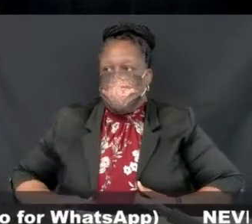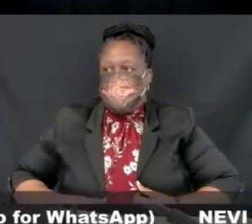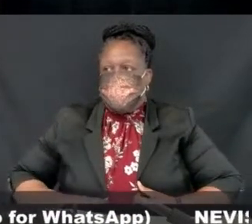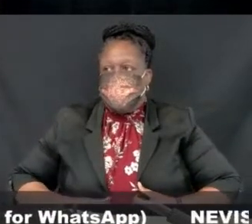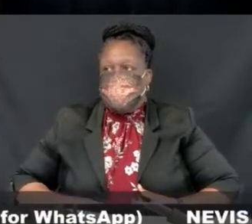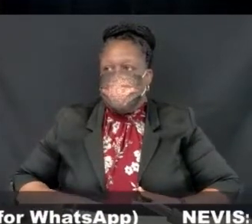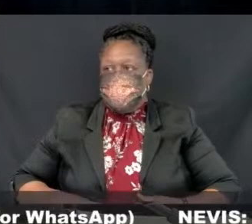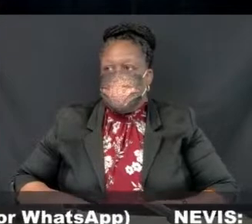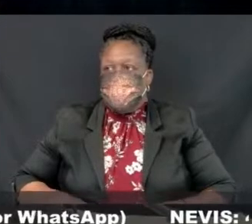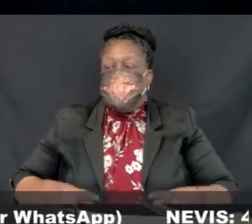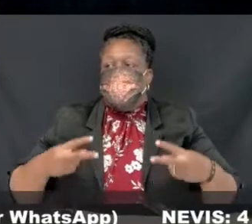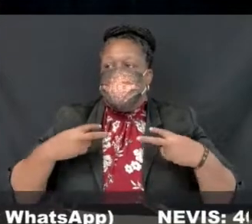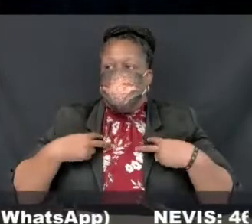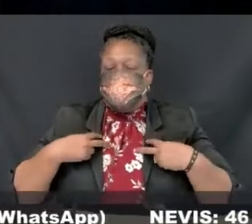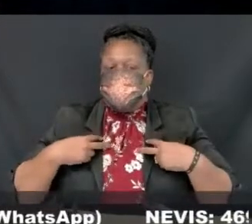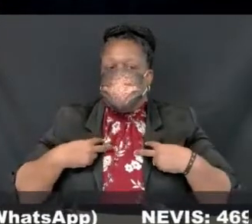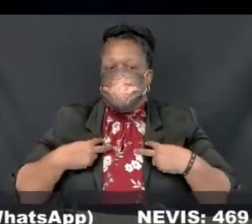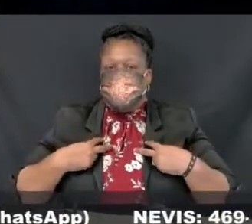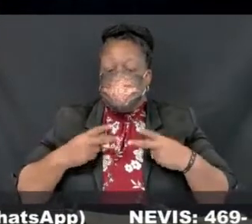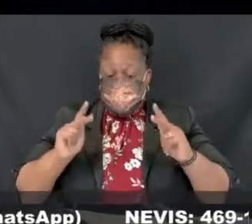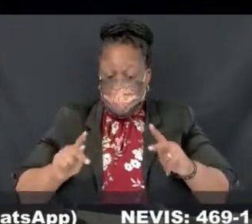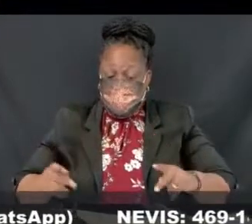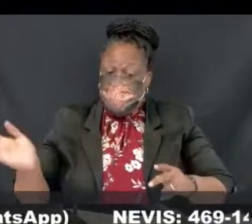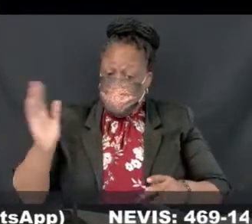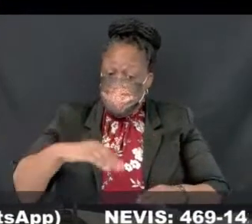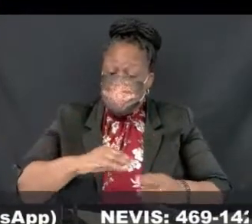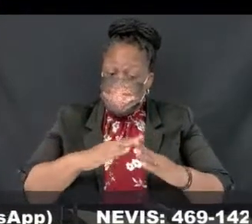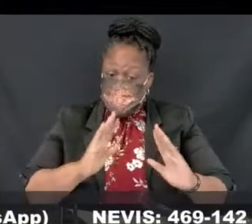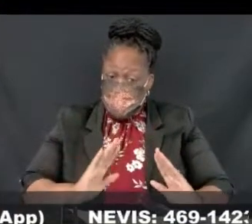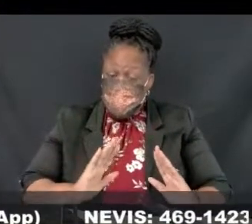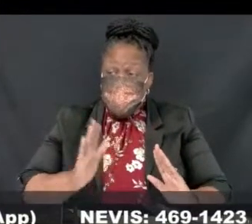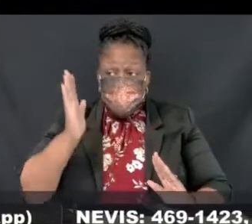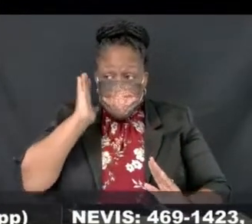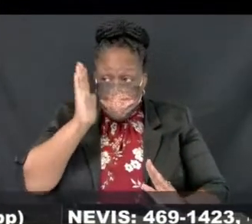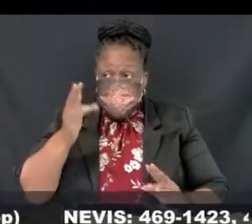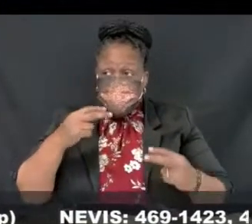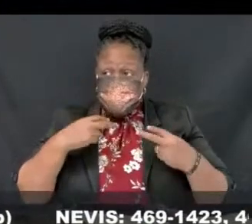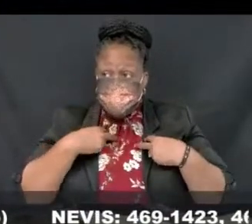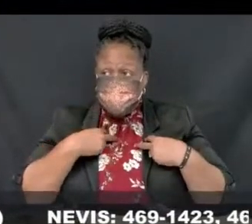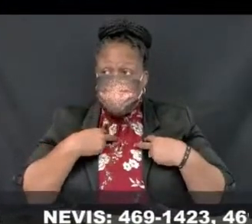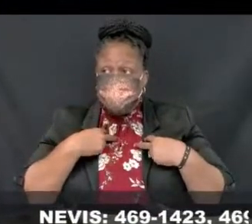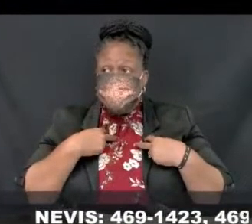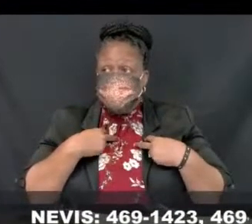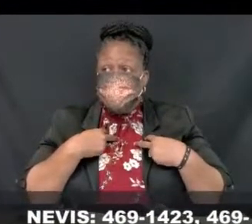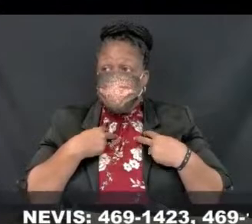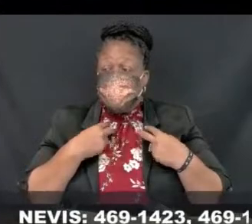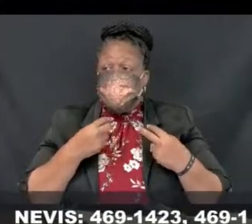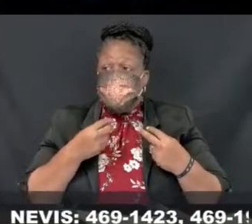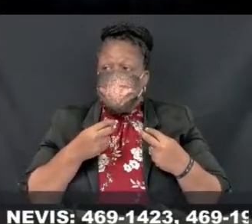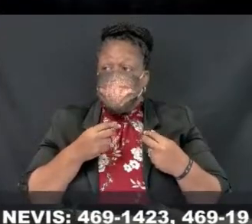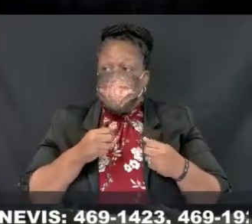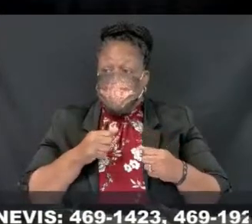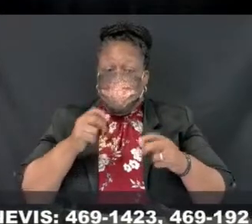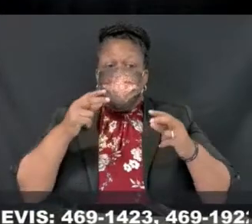outfitted as representatives of the Statistics Department. These persons, having taken an oath of secrecy, are bounded